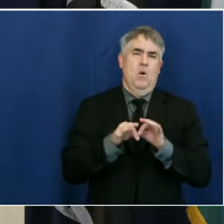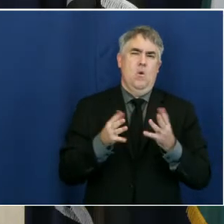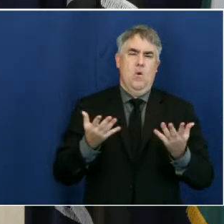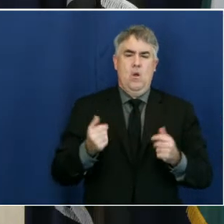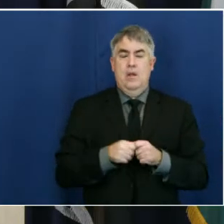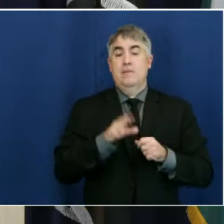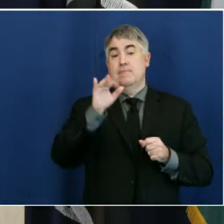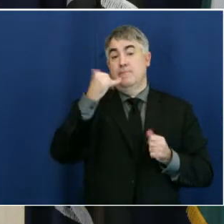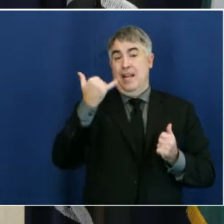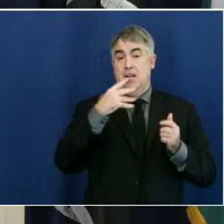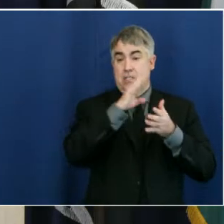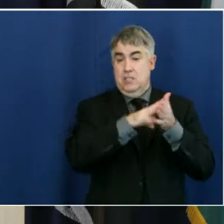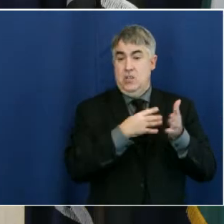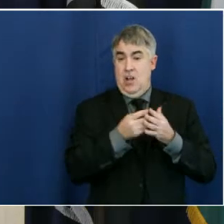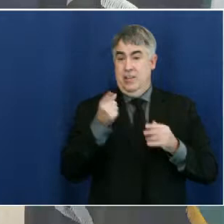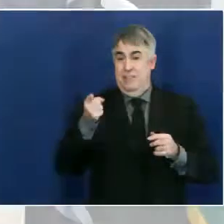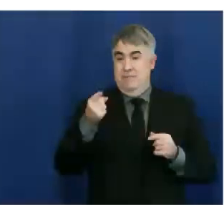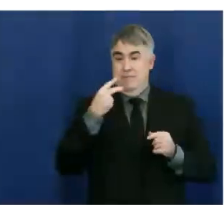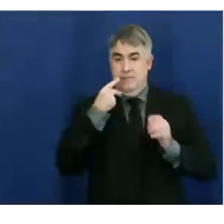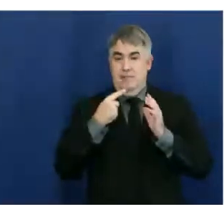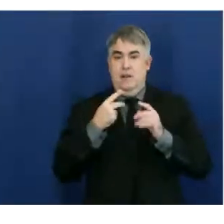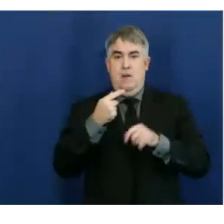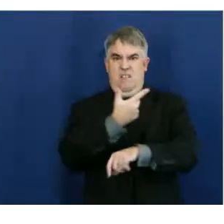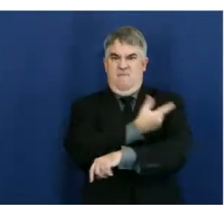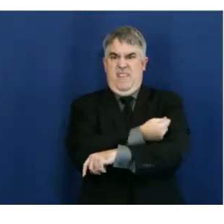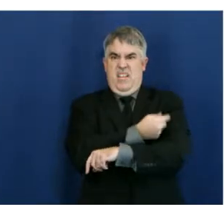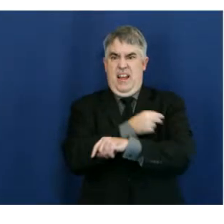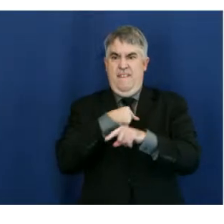on vaccination locations. These are the current